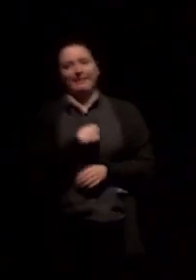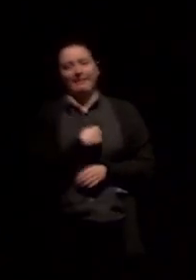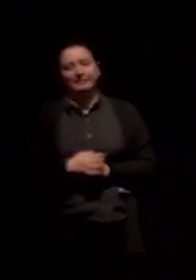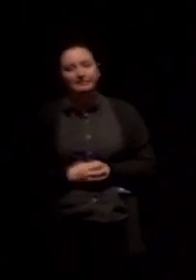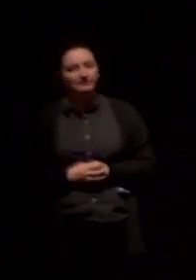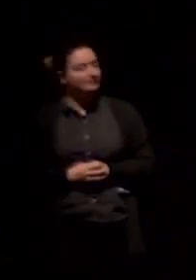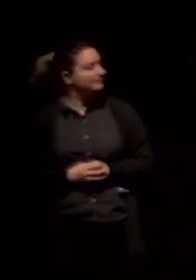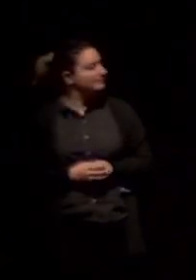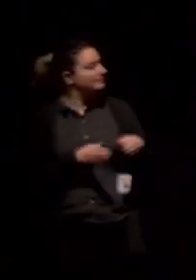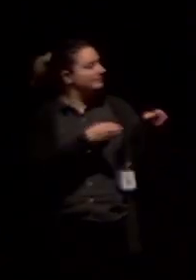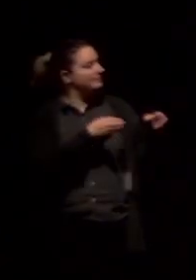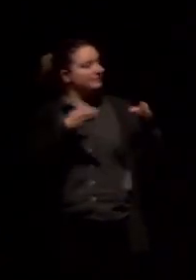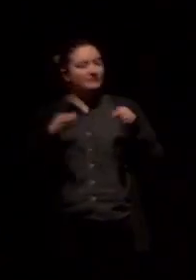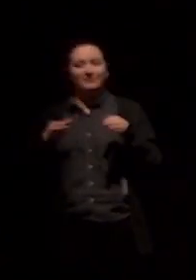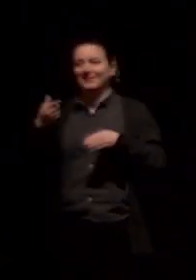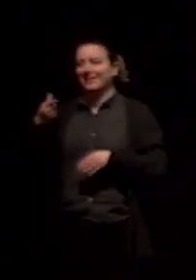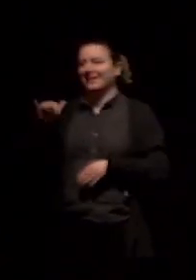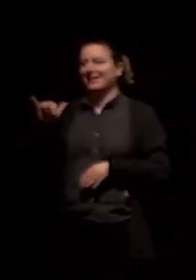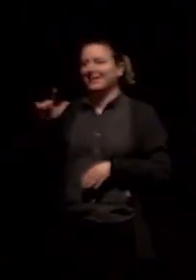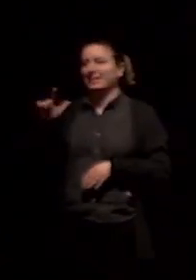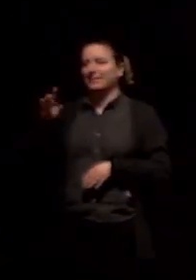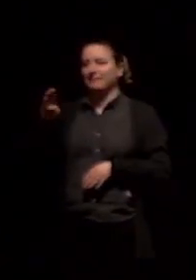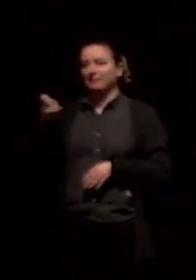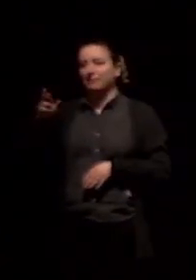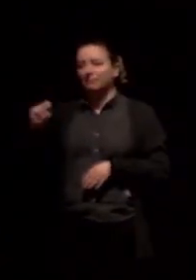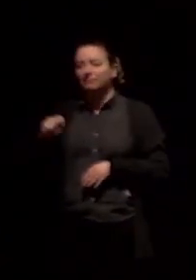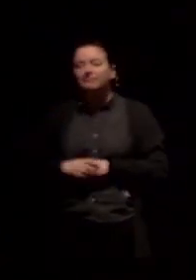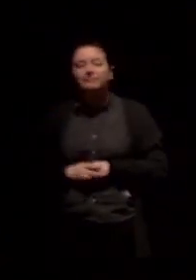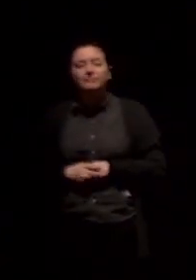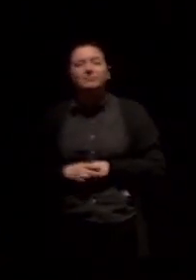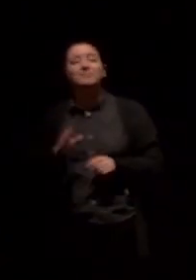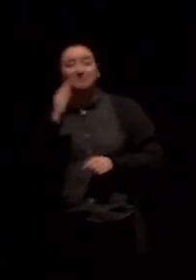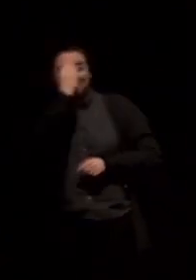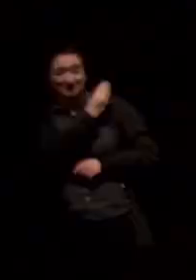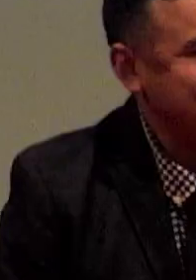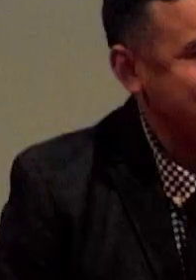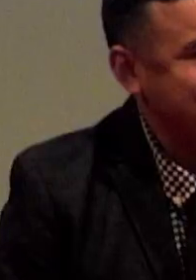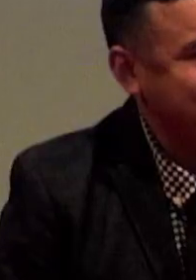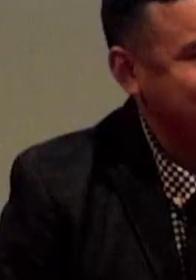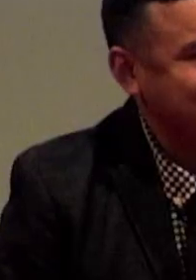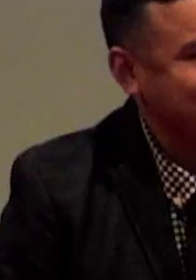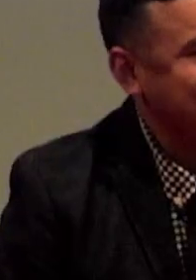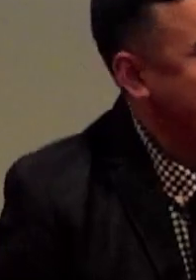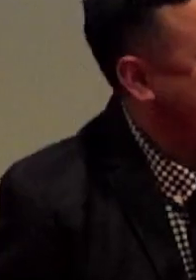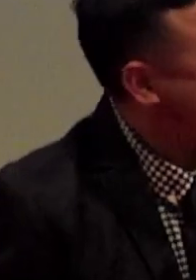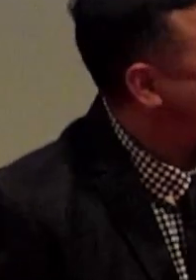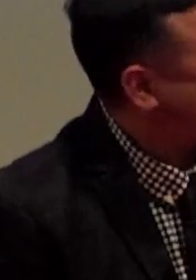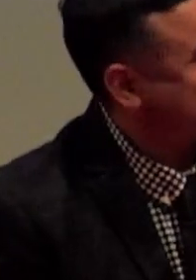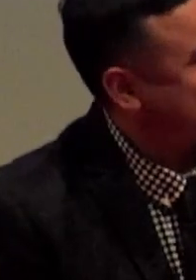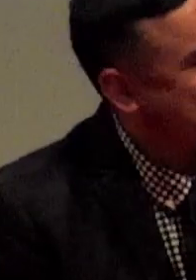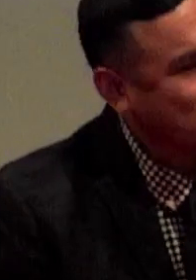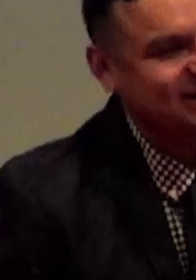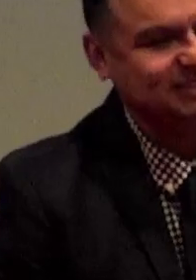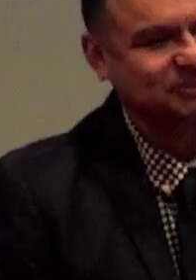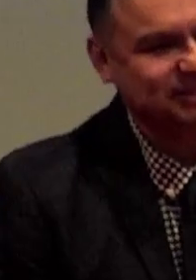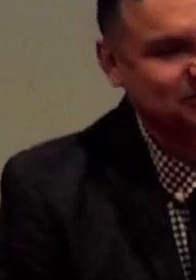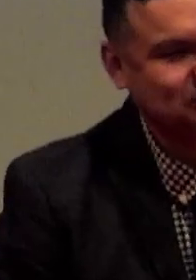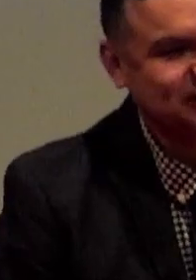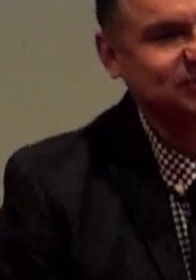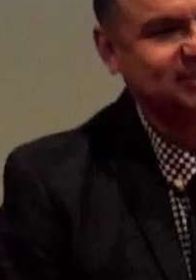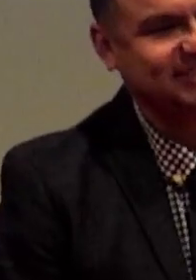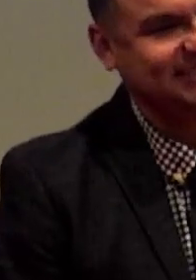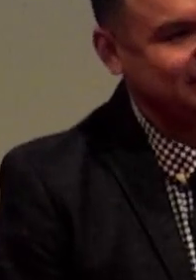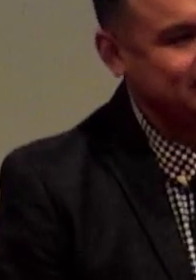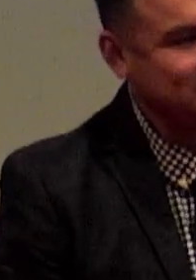I just want to say, I grew up in Texas. I came here for grad school, and now I'm in Tennessee. And I am just impressed with